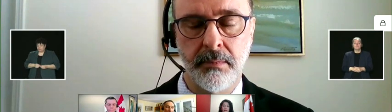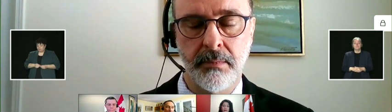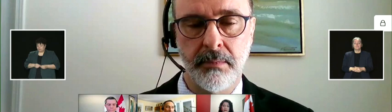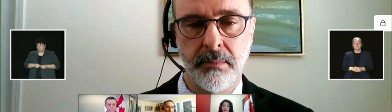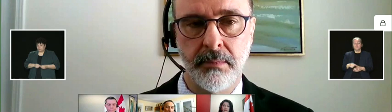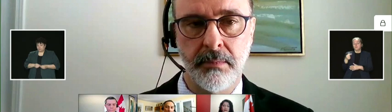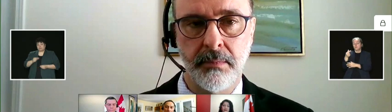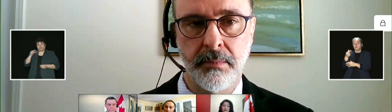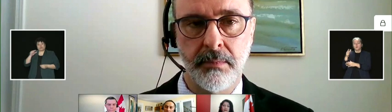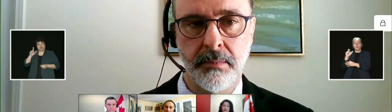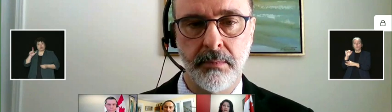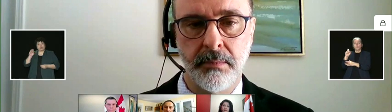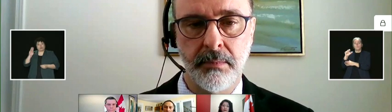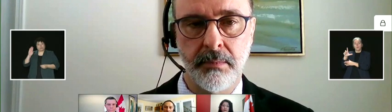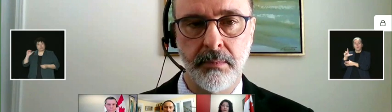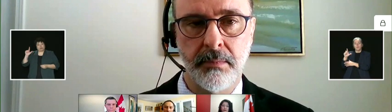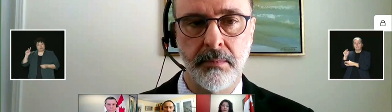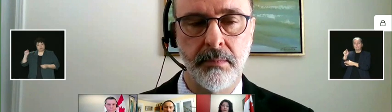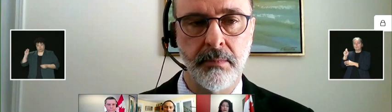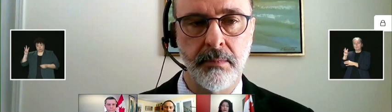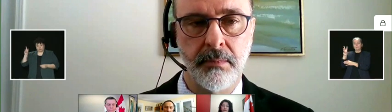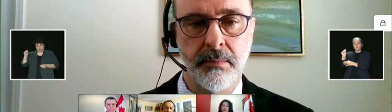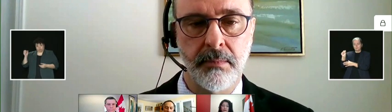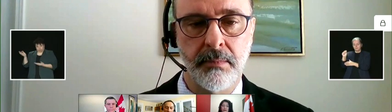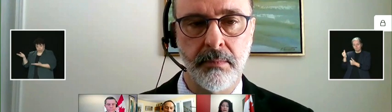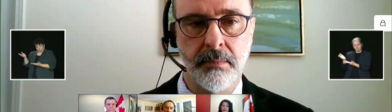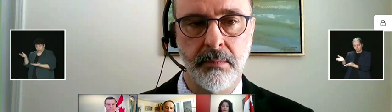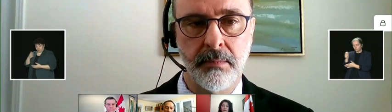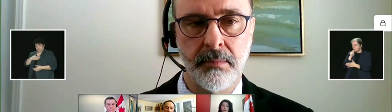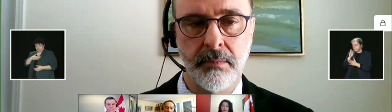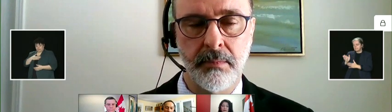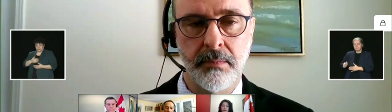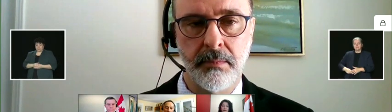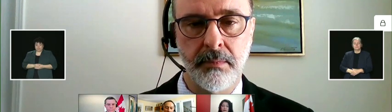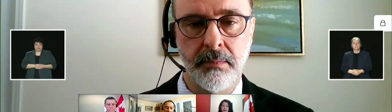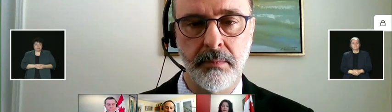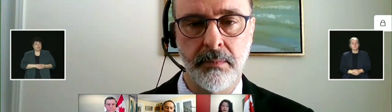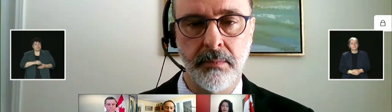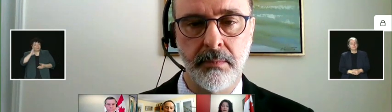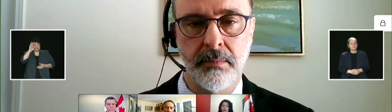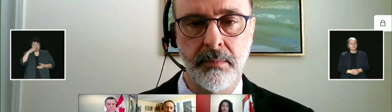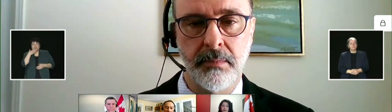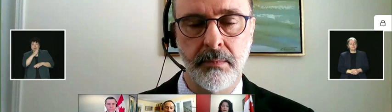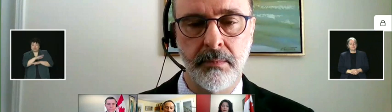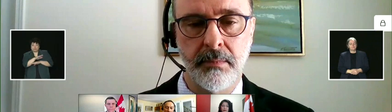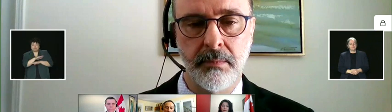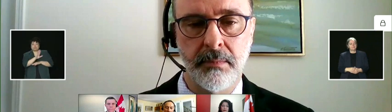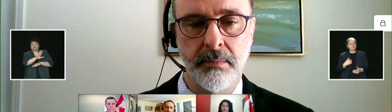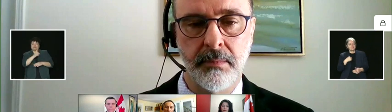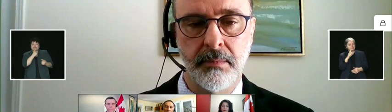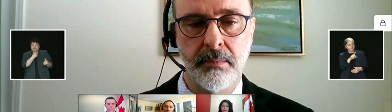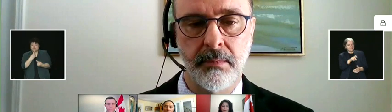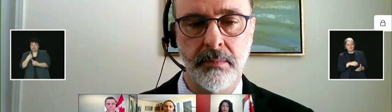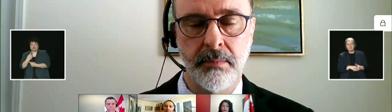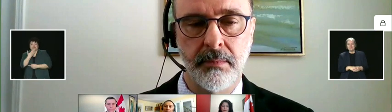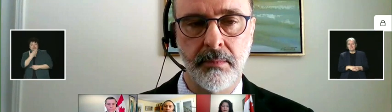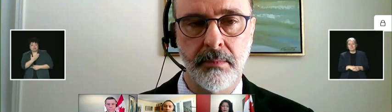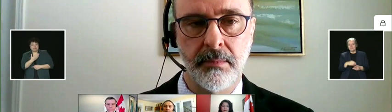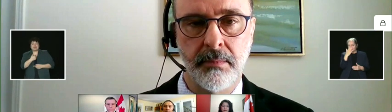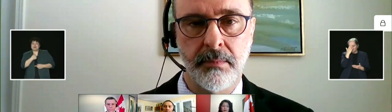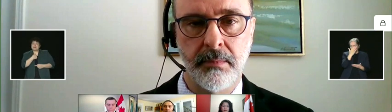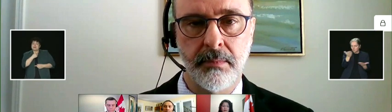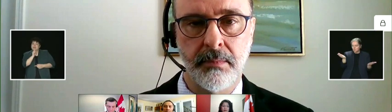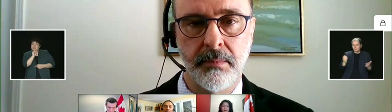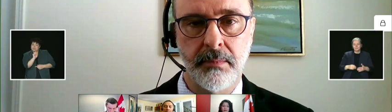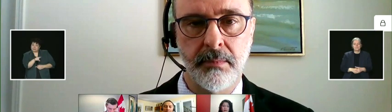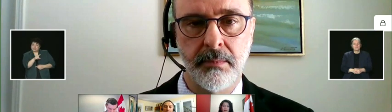de Mike Lecouteur de Global News. Please go ahead. À vous la parole. Good afternoon. Thanks so much for taking our questions. I